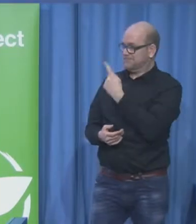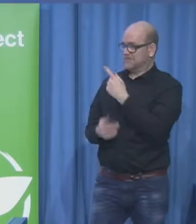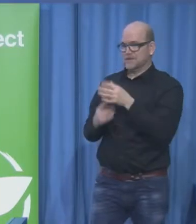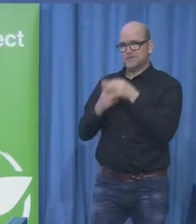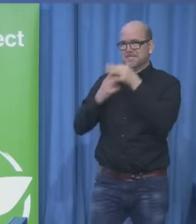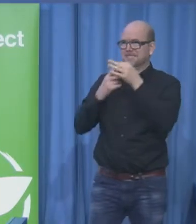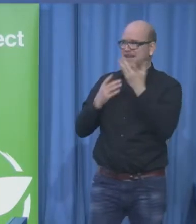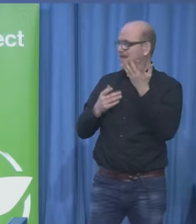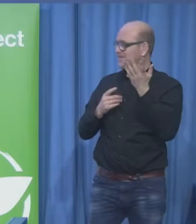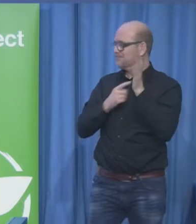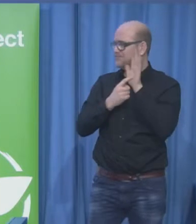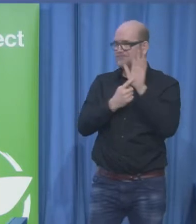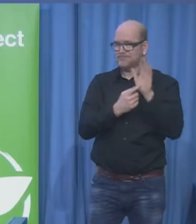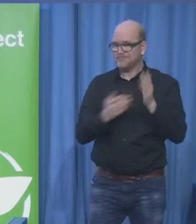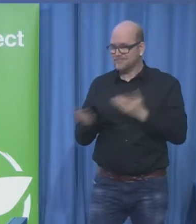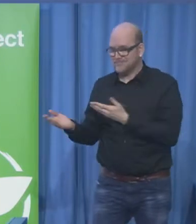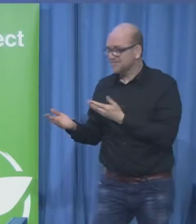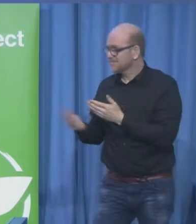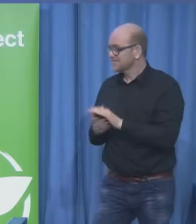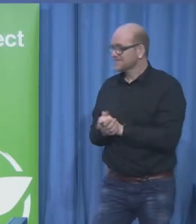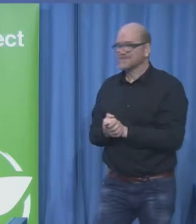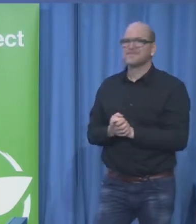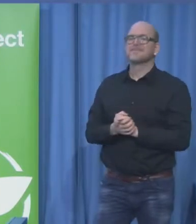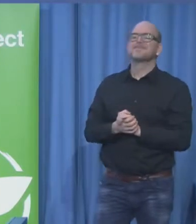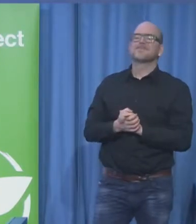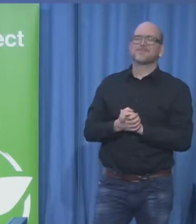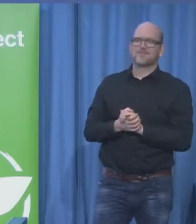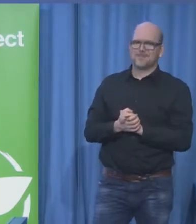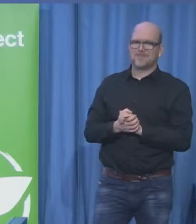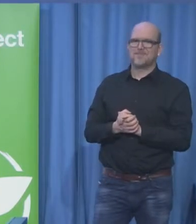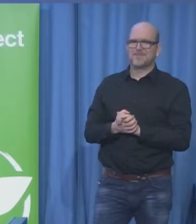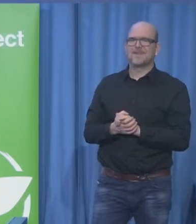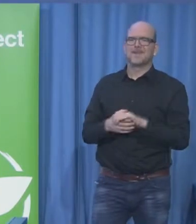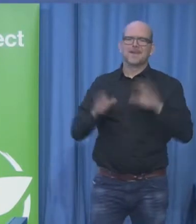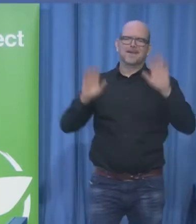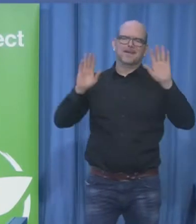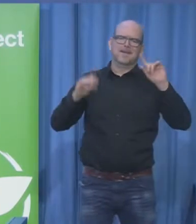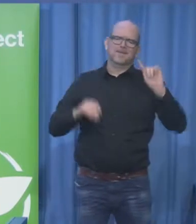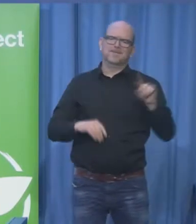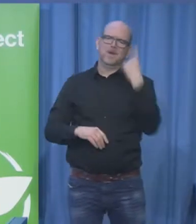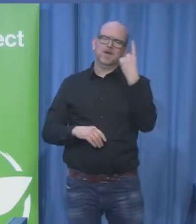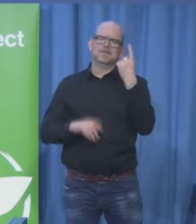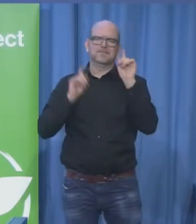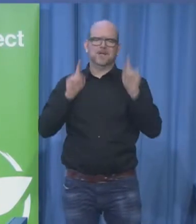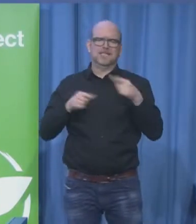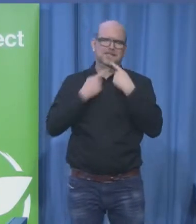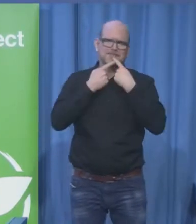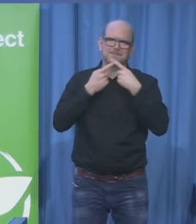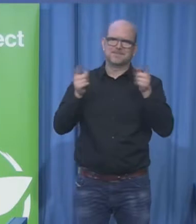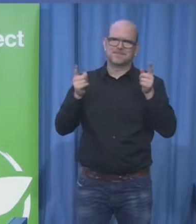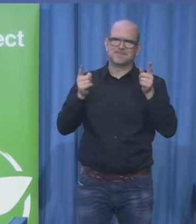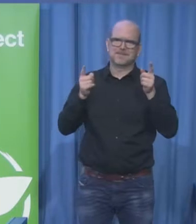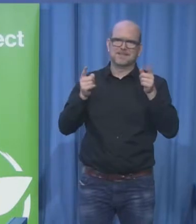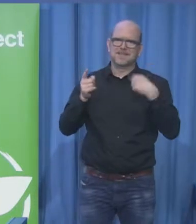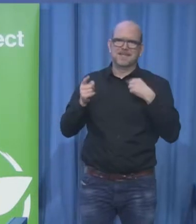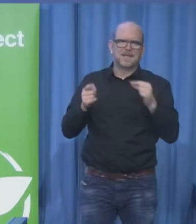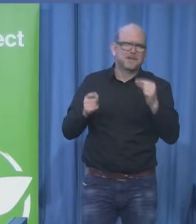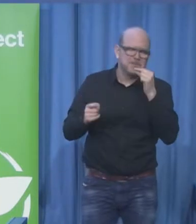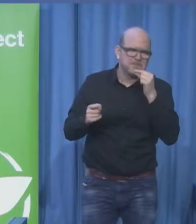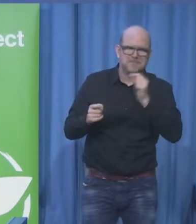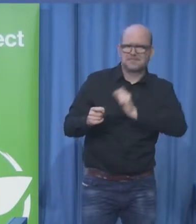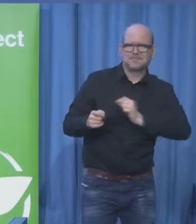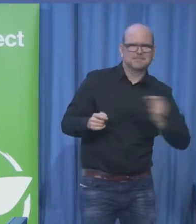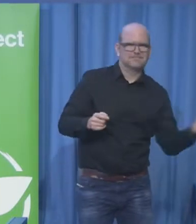First of all, I will speak off the microphone so people that's